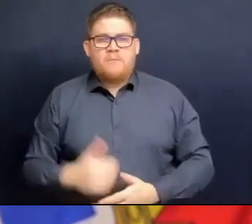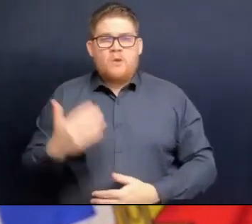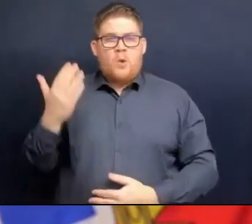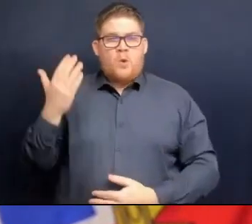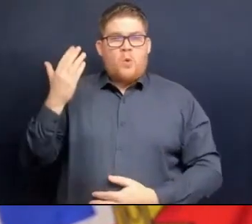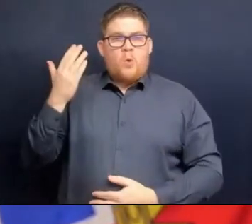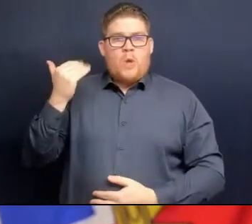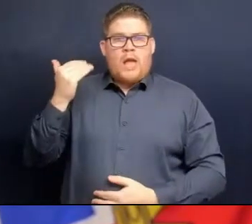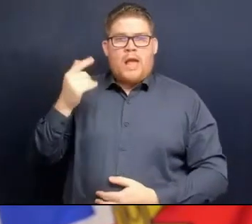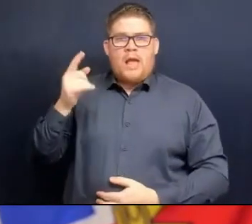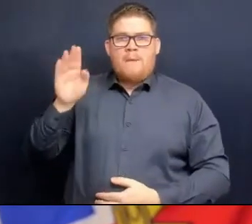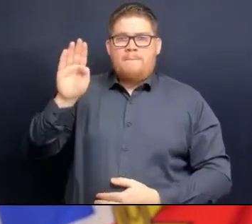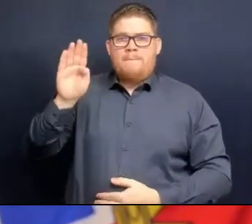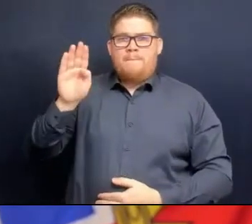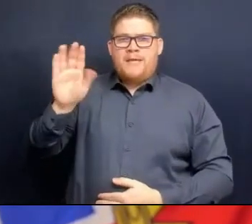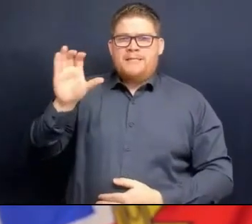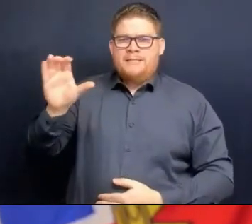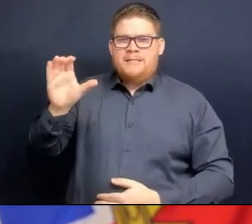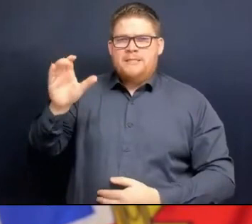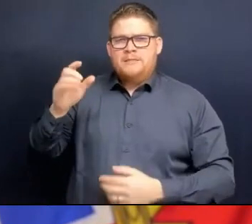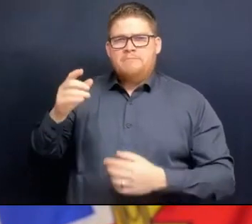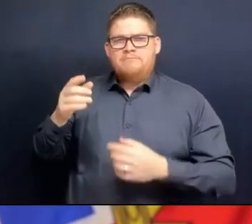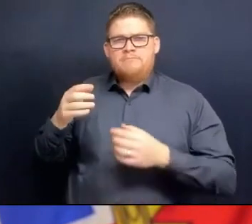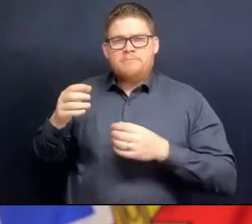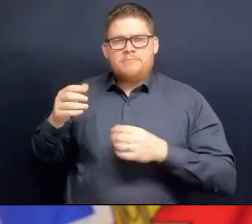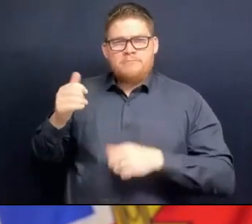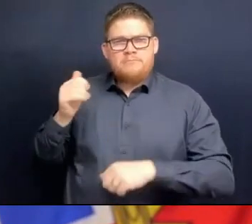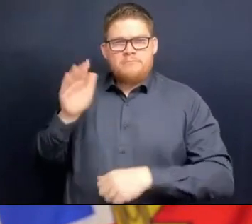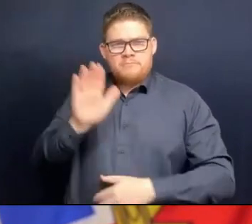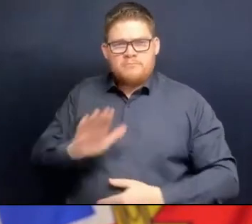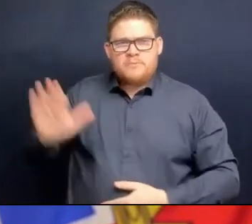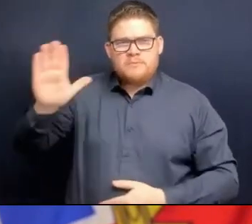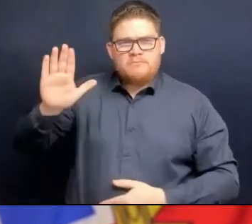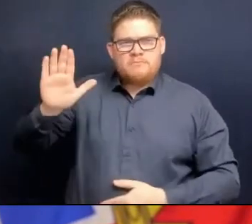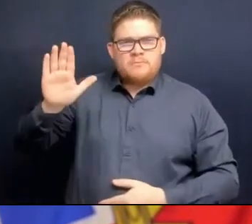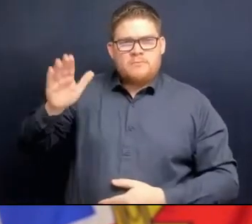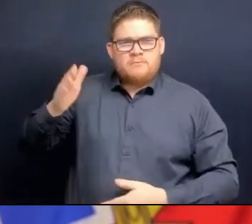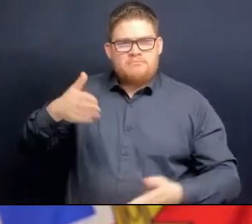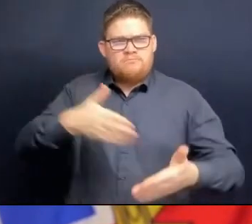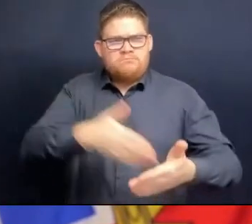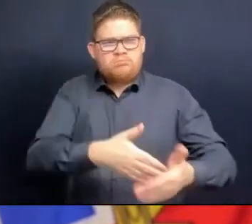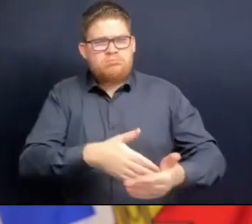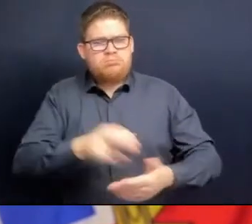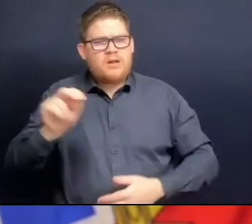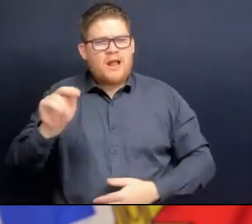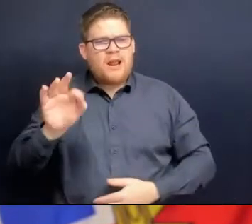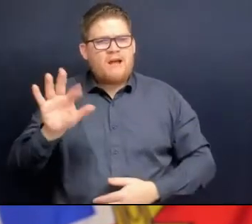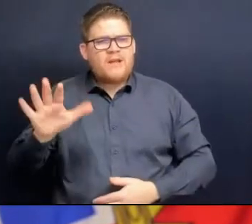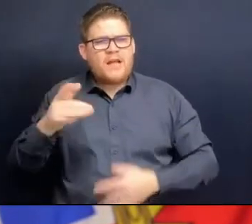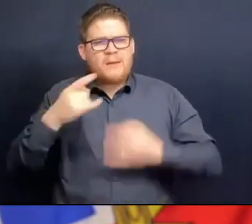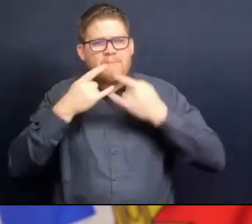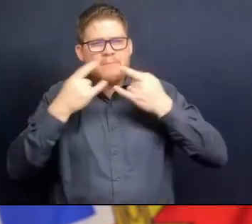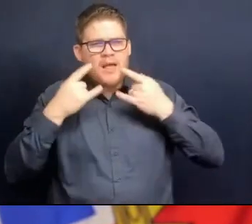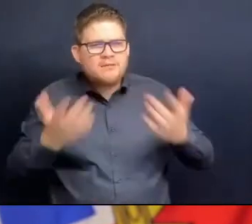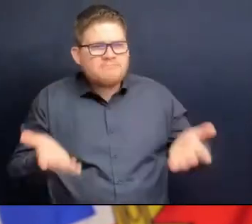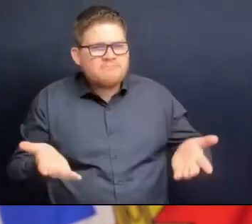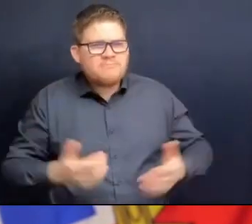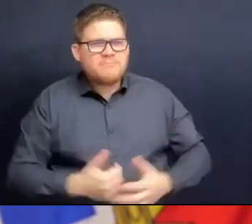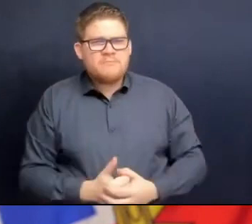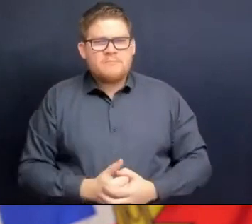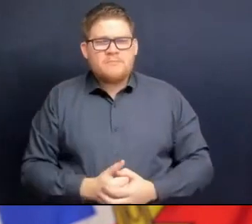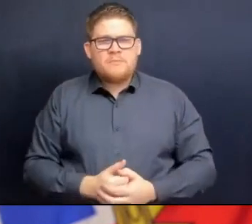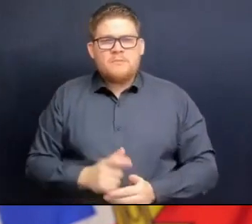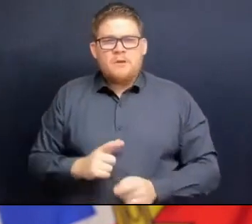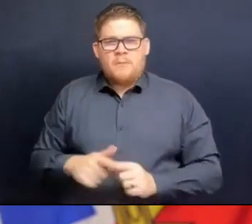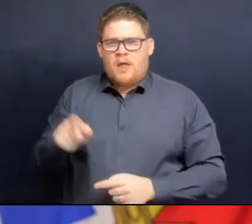opposed to allowing people to wear N95s in healthcare settings? And can you also explain why measures like